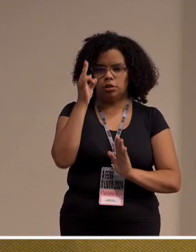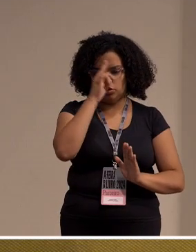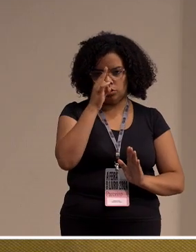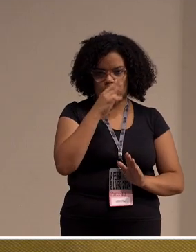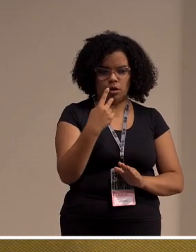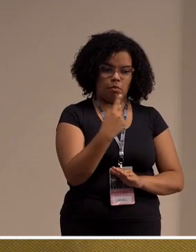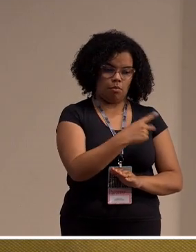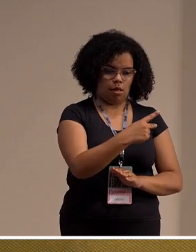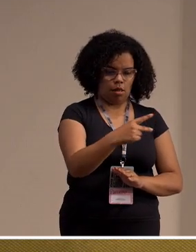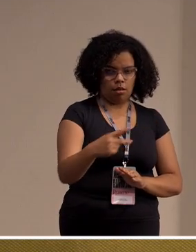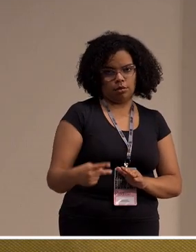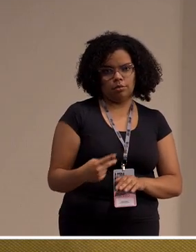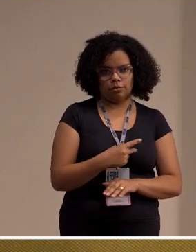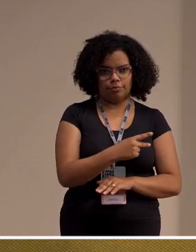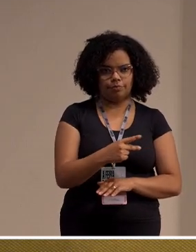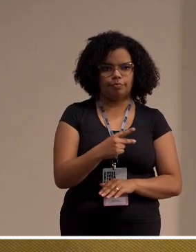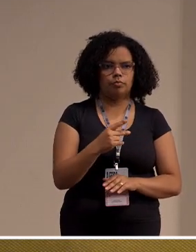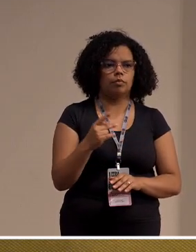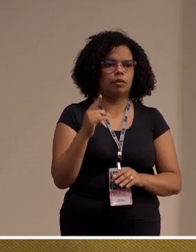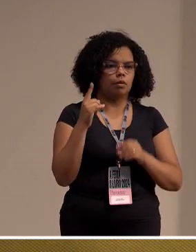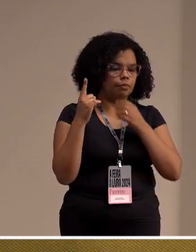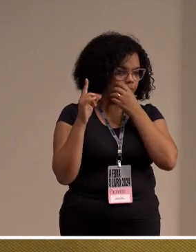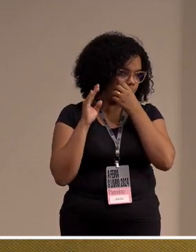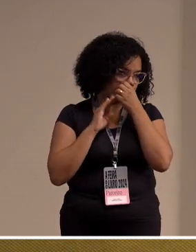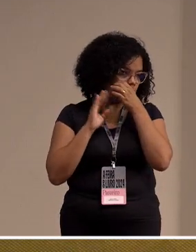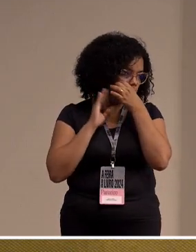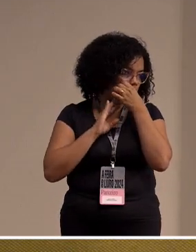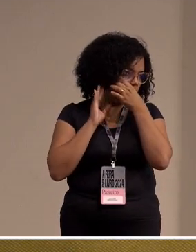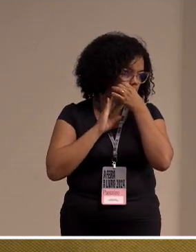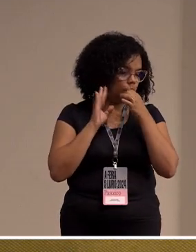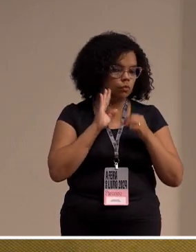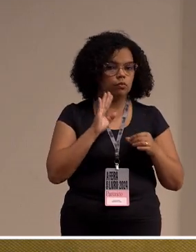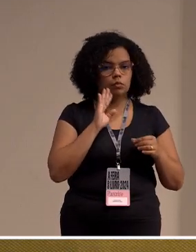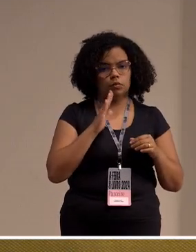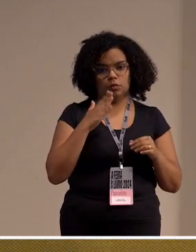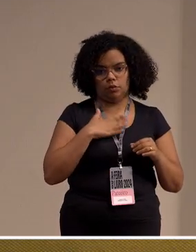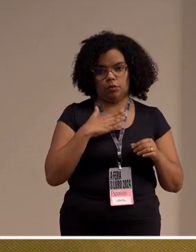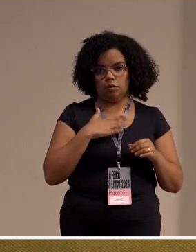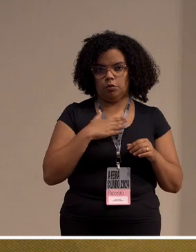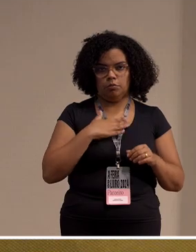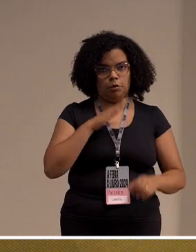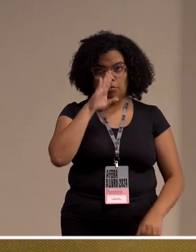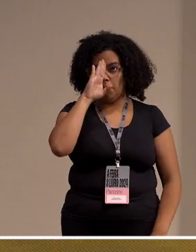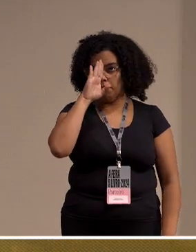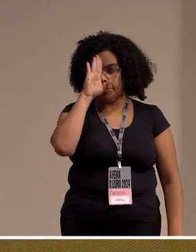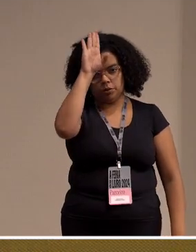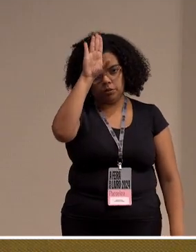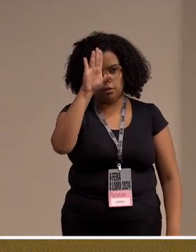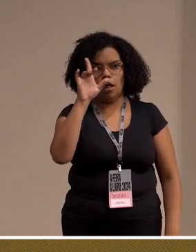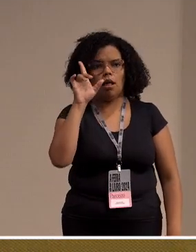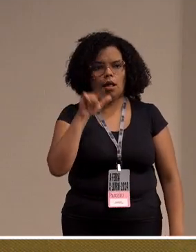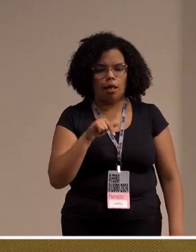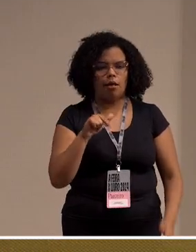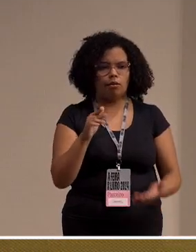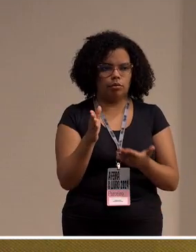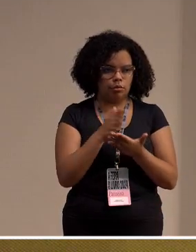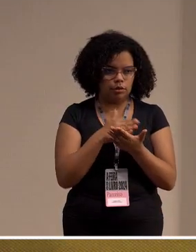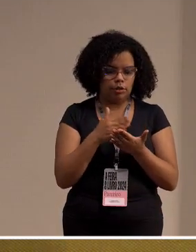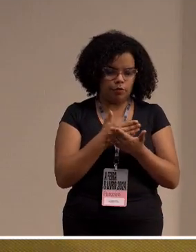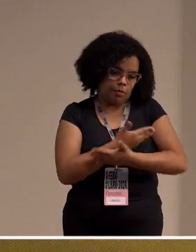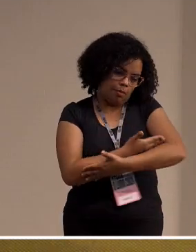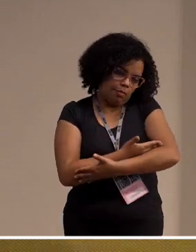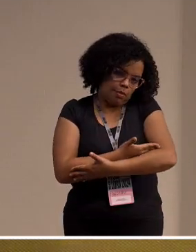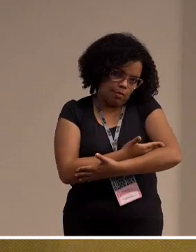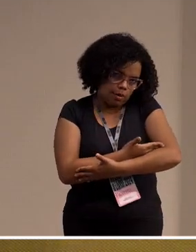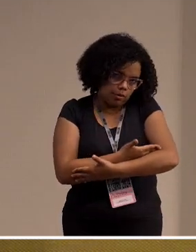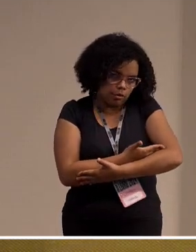interestingly, my best-selling book is a book for babies, for children who can't read. It's to be read to them.